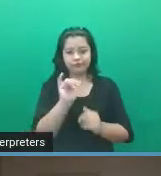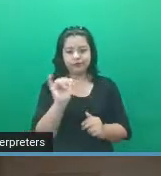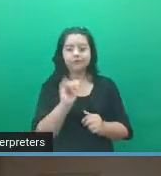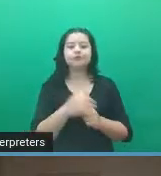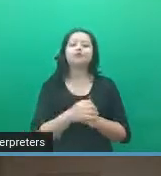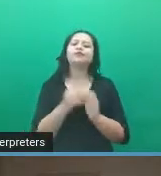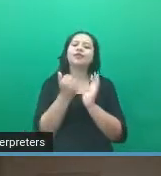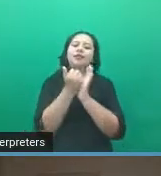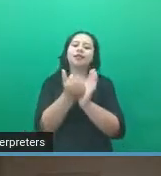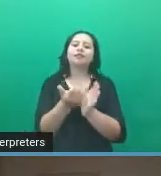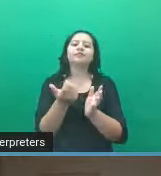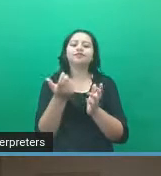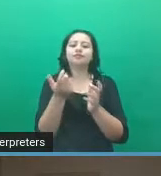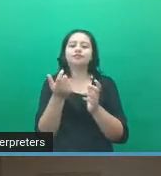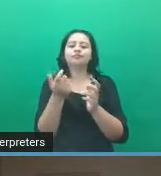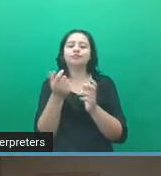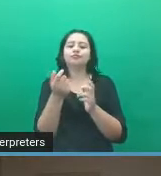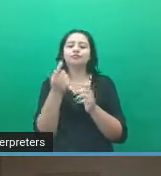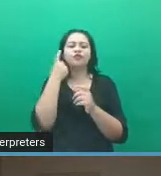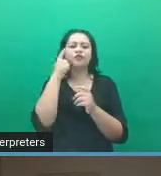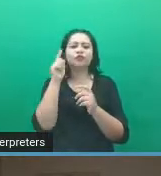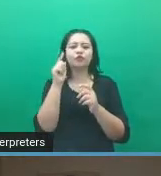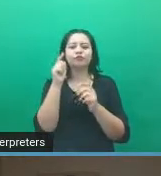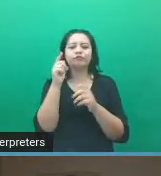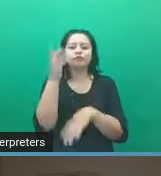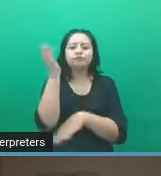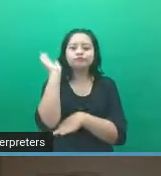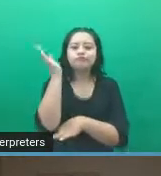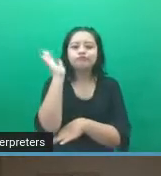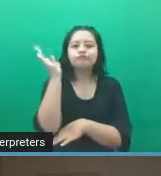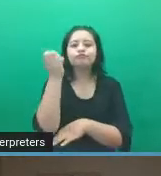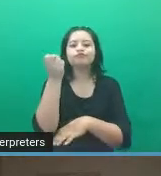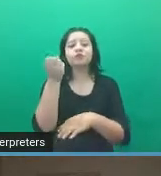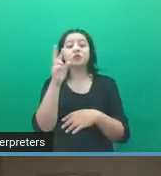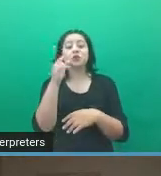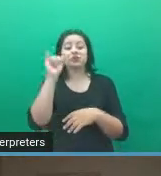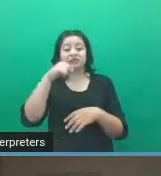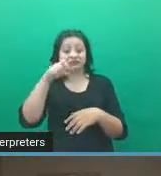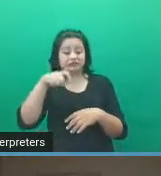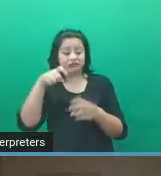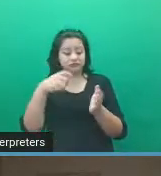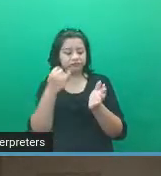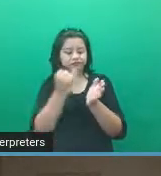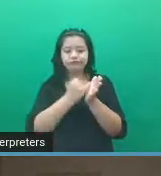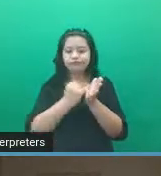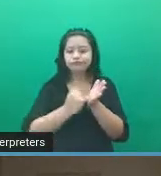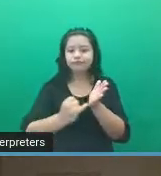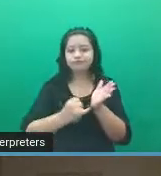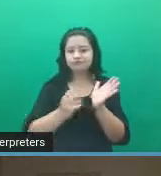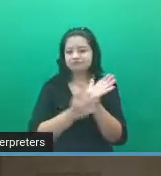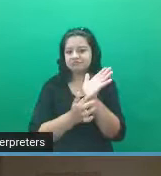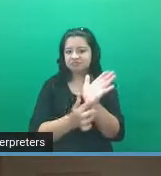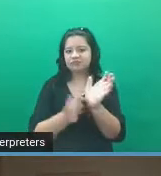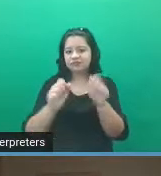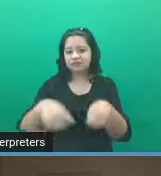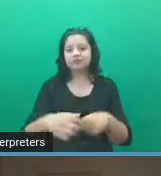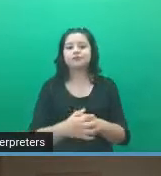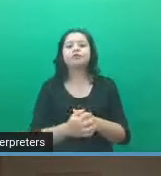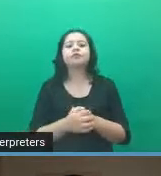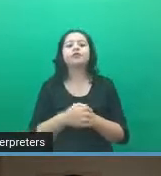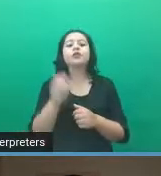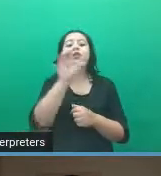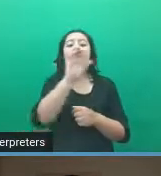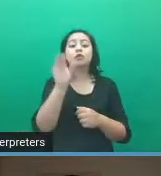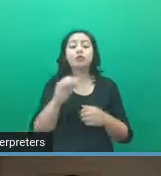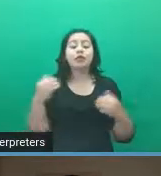for collaborative projects, as well as many activities that might involve a drawing or typing element. Zoom also has